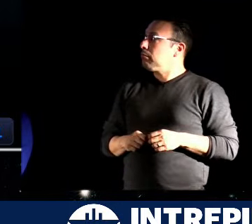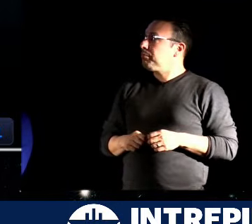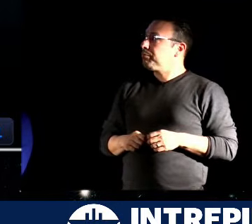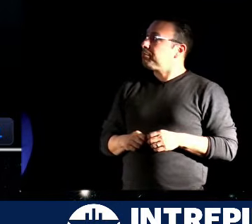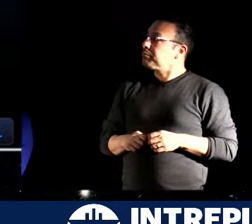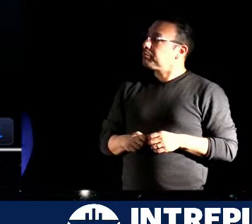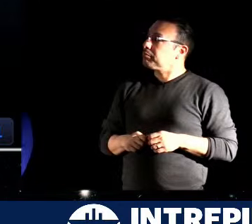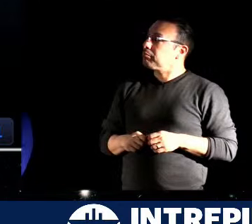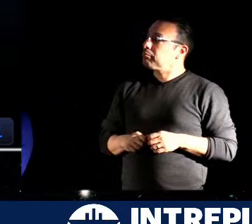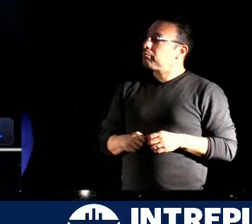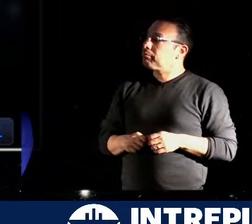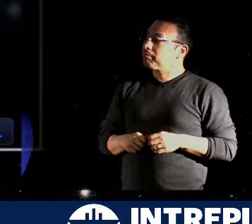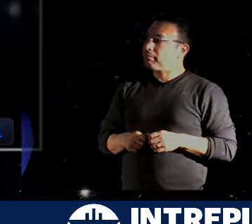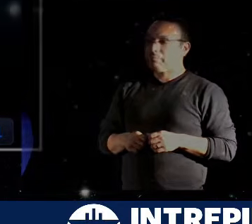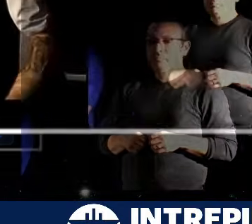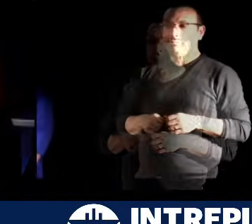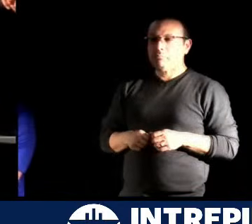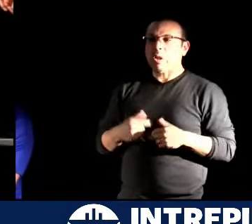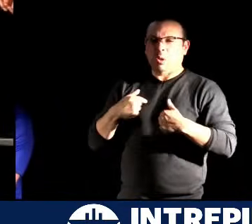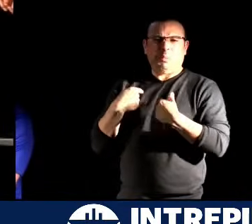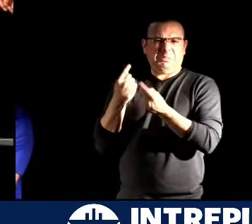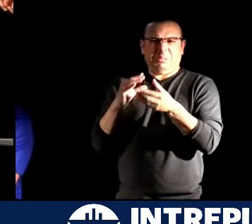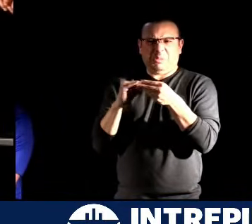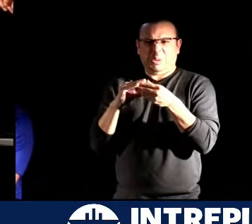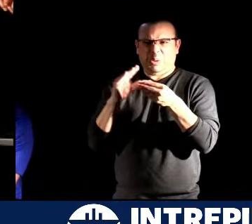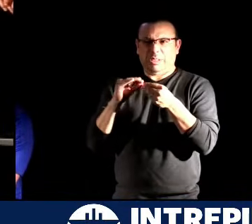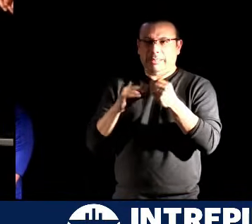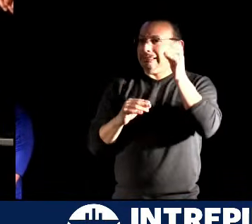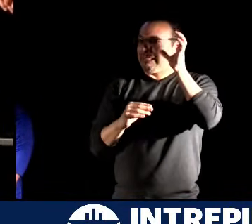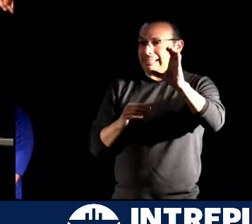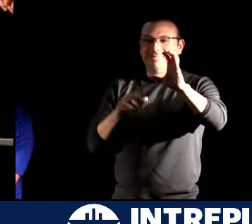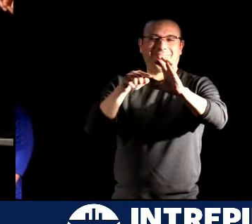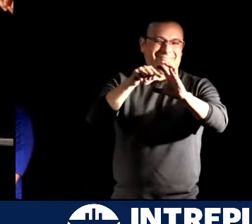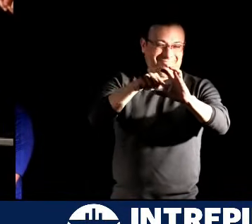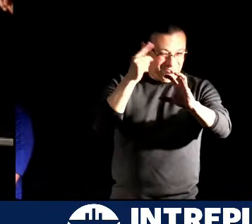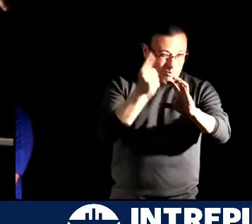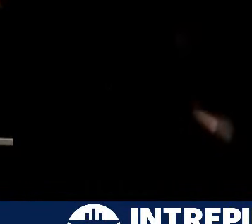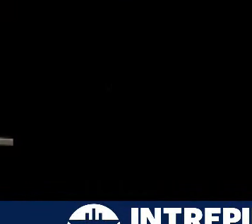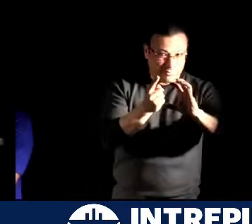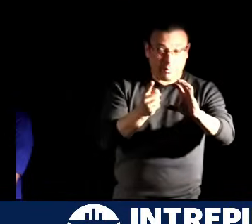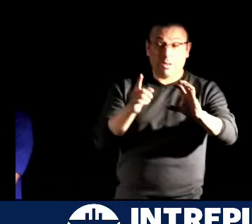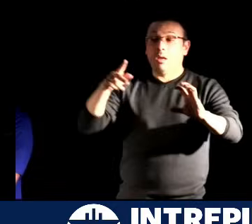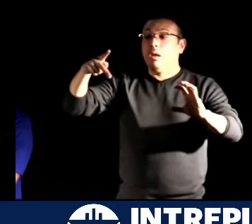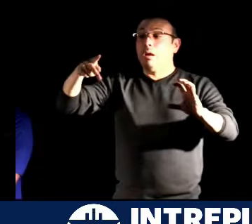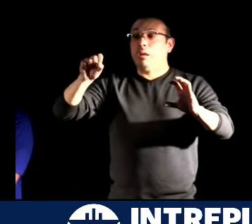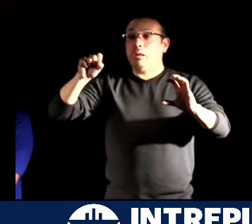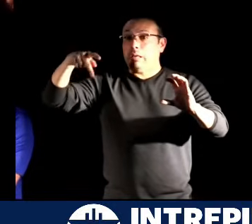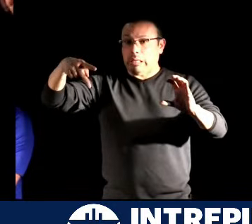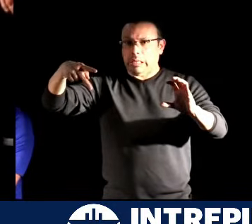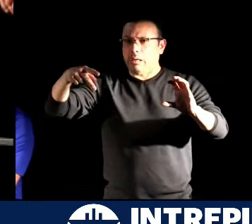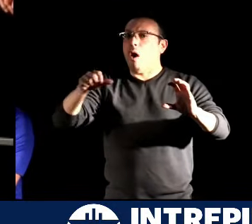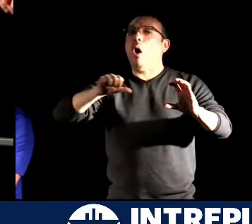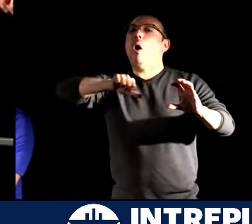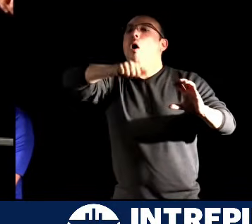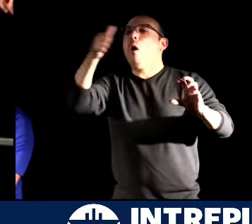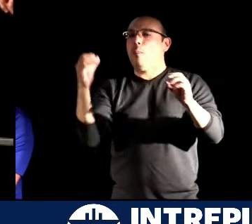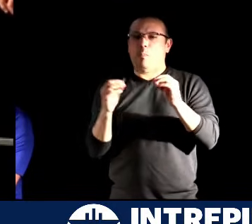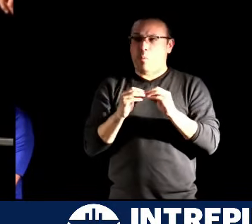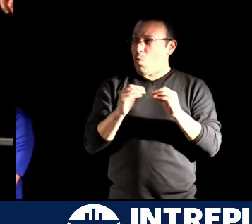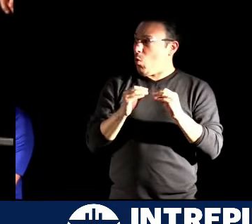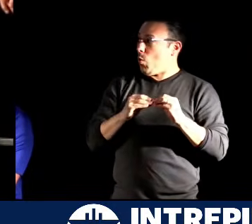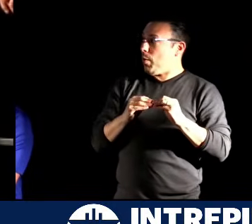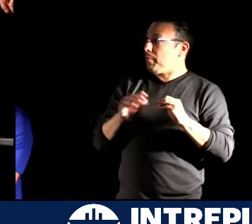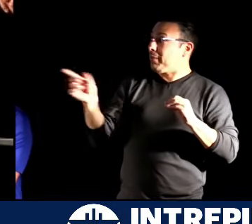I told you a lot about the sun, but Parker Solar Probe is way more than that. This is not the sun. This is